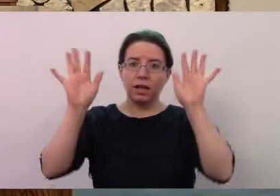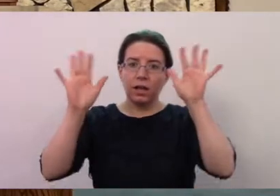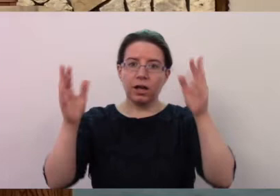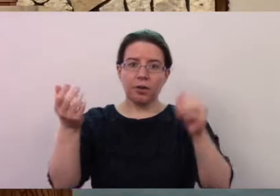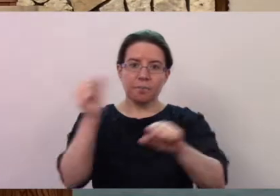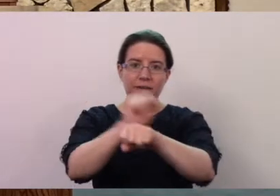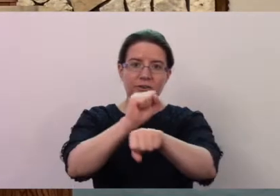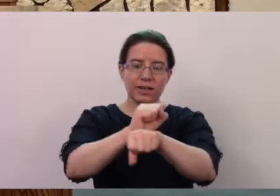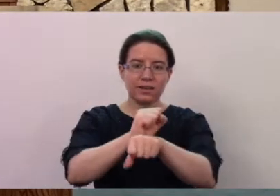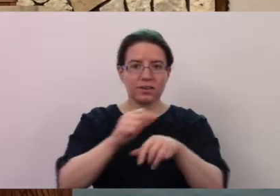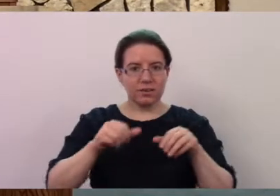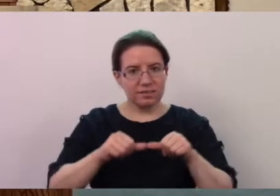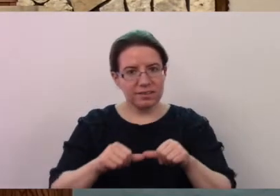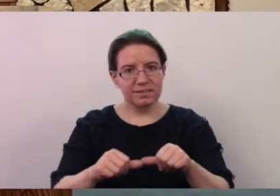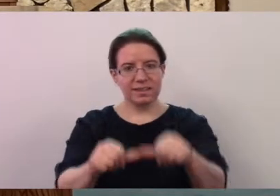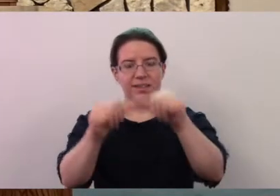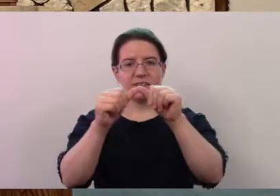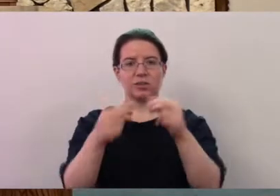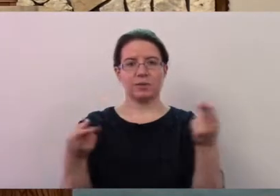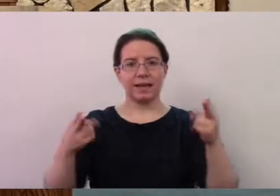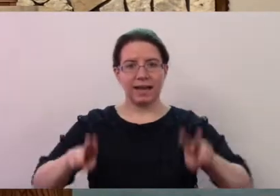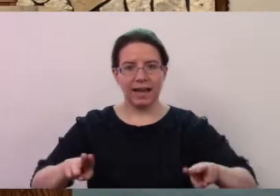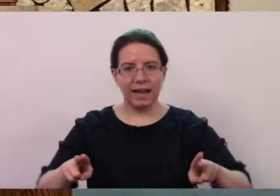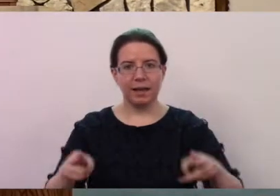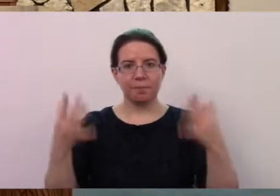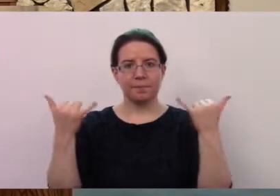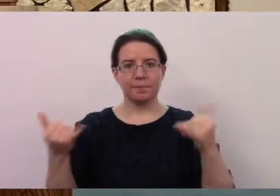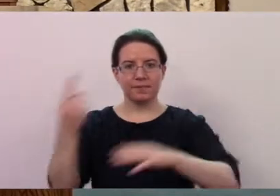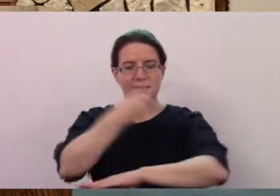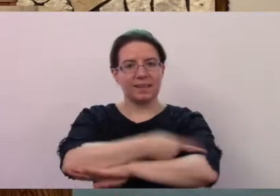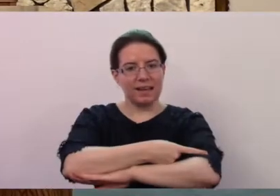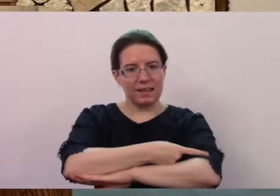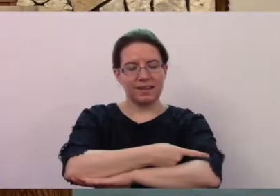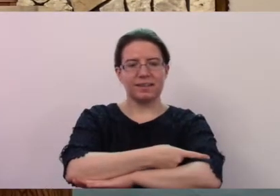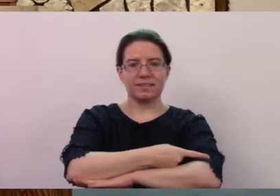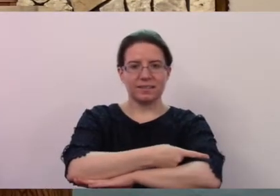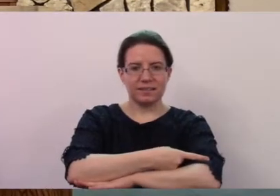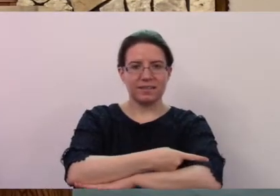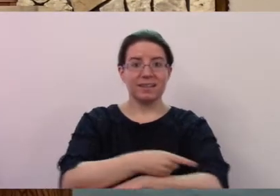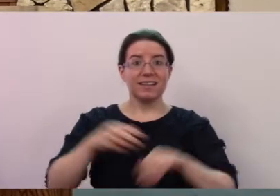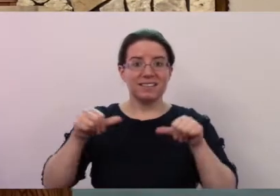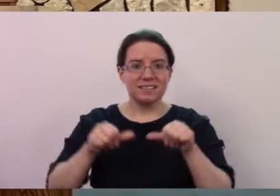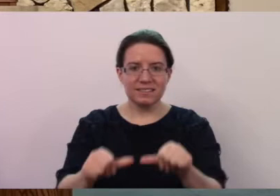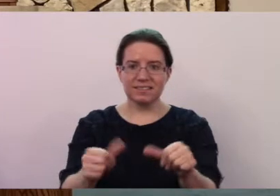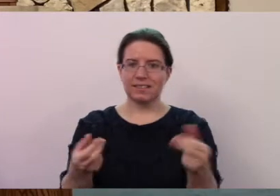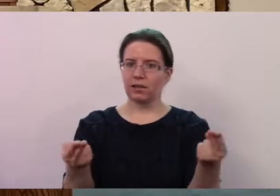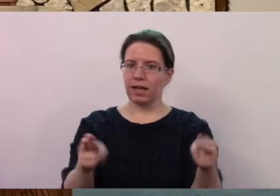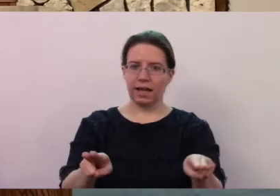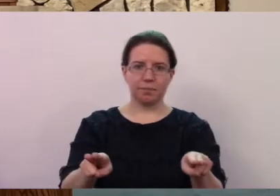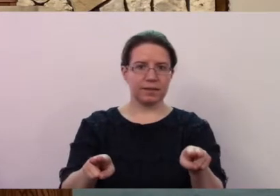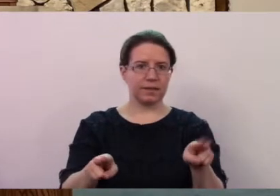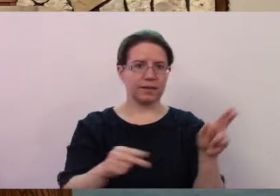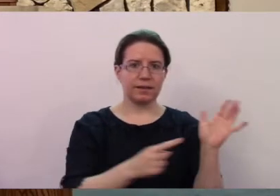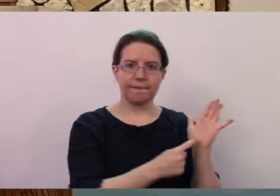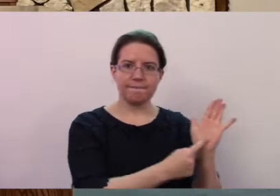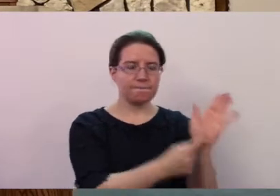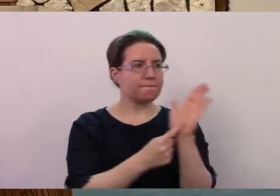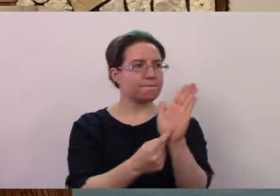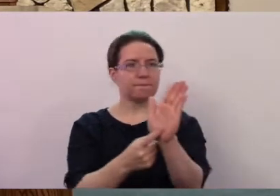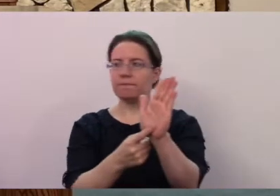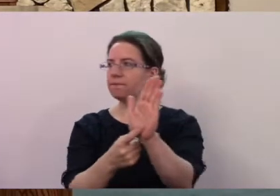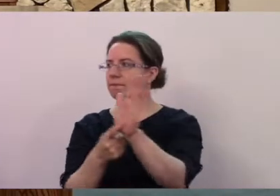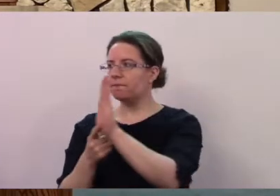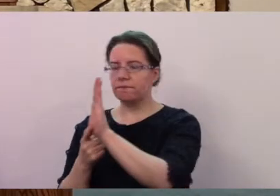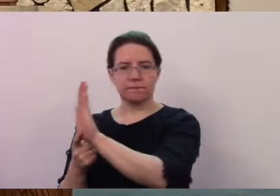they're still happening here today. And they're still happening in our world today. They're still being manifest.